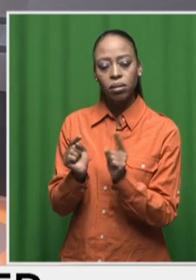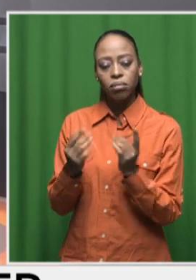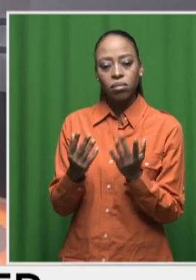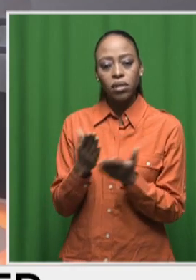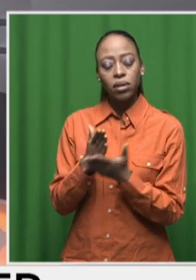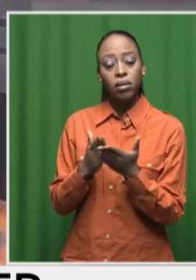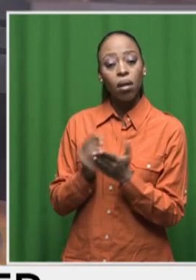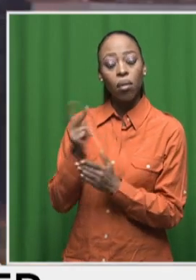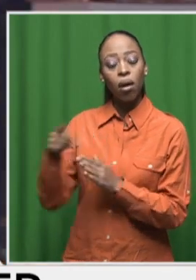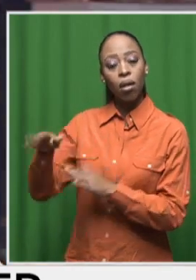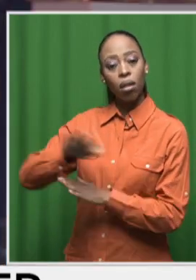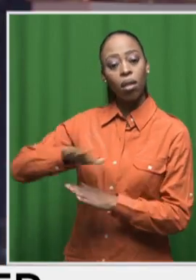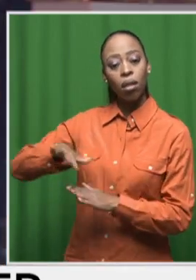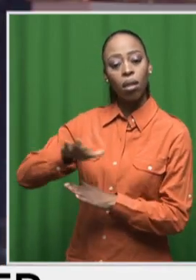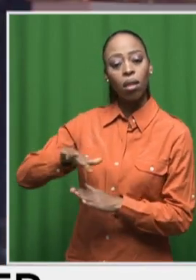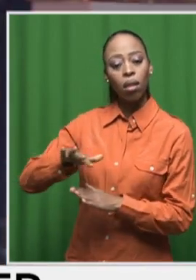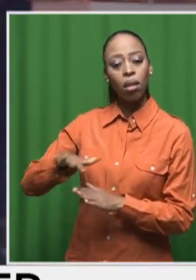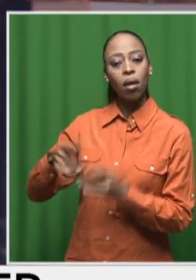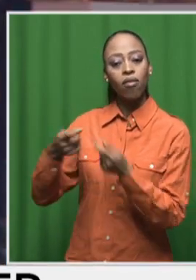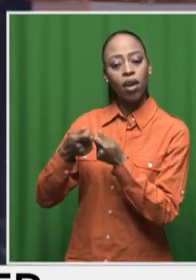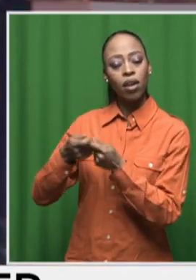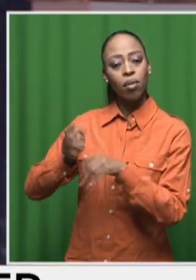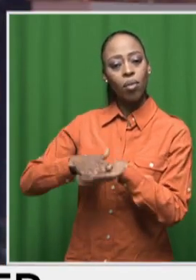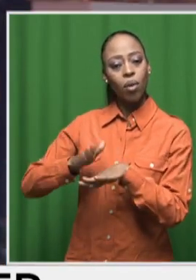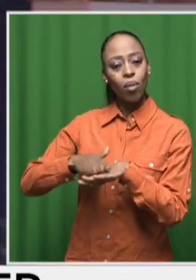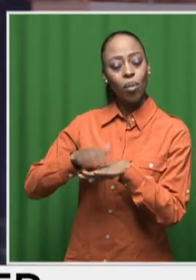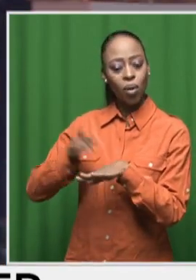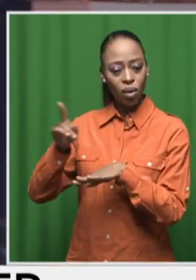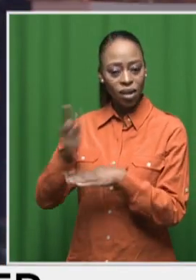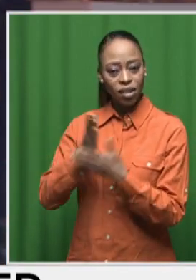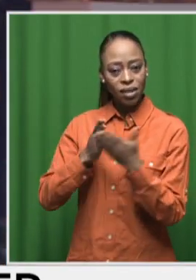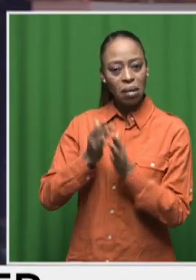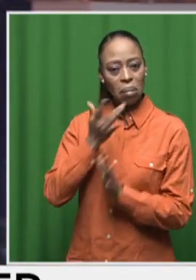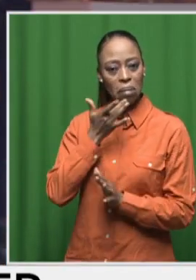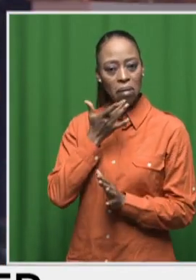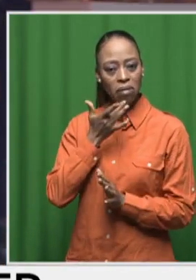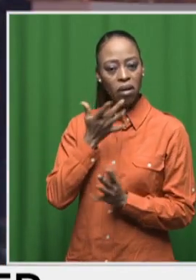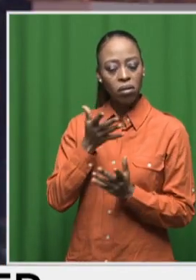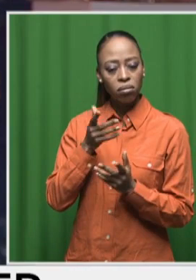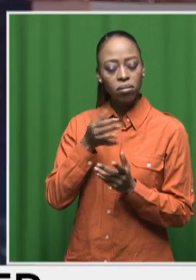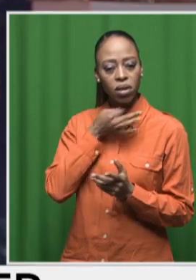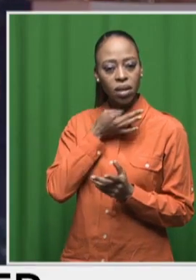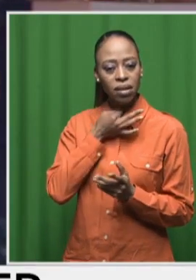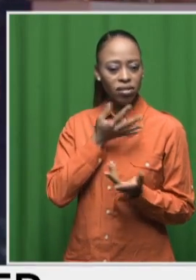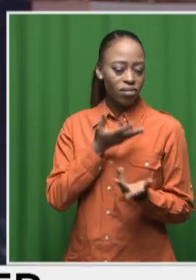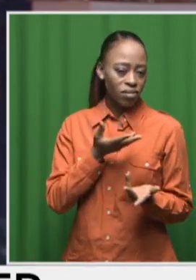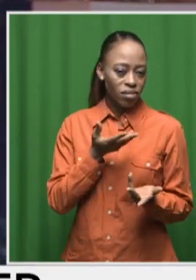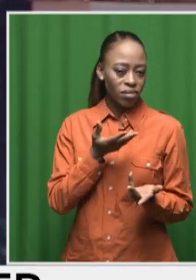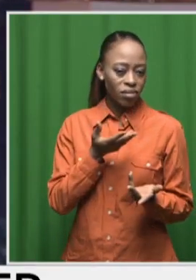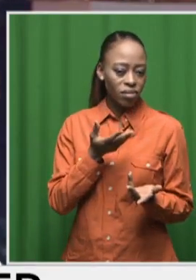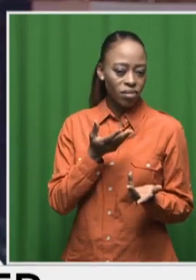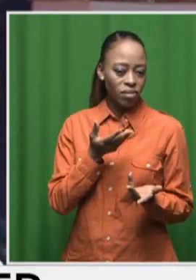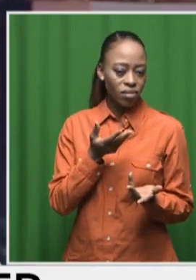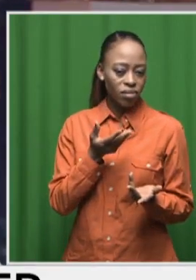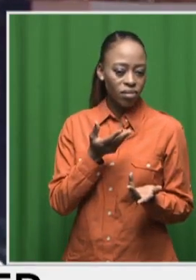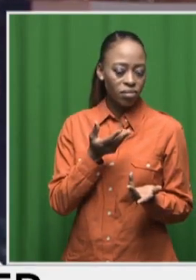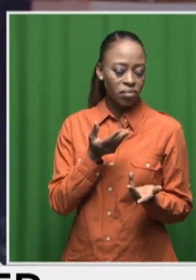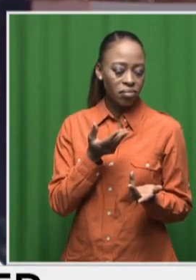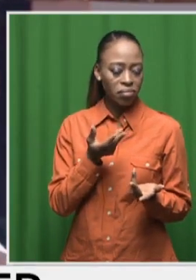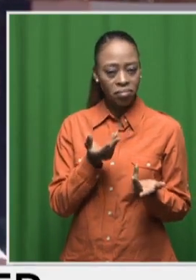other spaces, and I think in particular finance is one of them, where some people prefer to engage in English. Or can't engage in